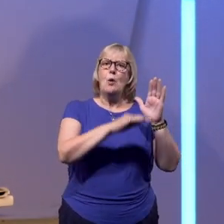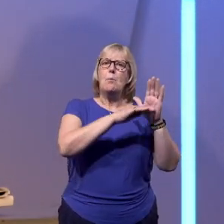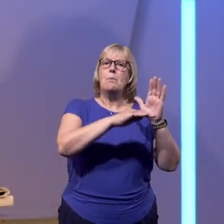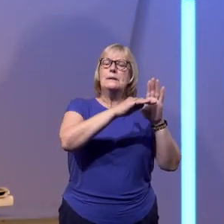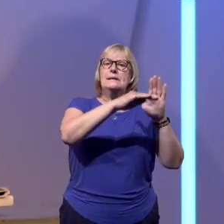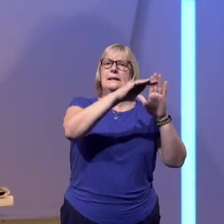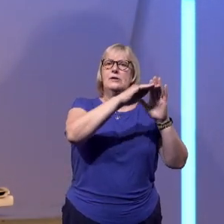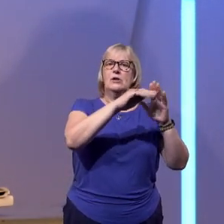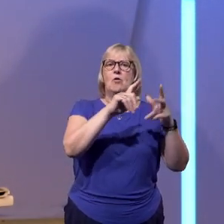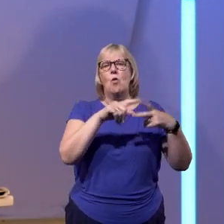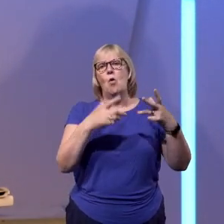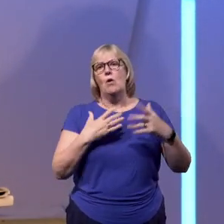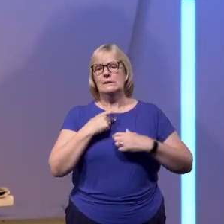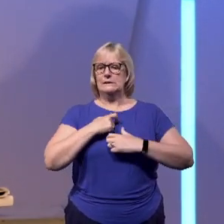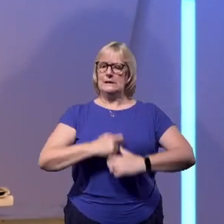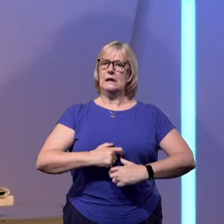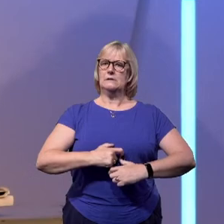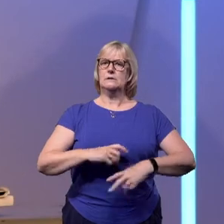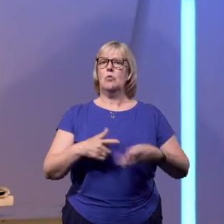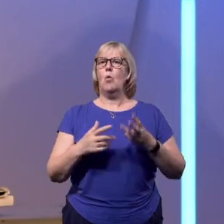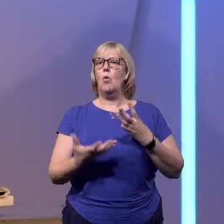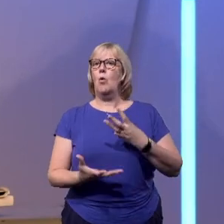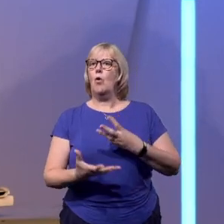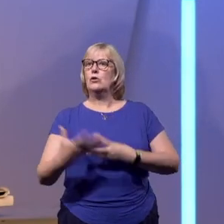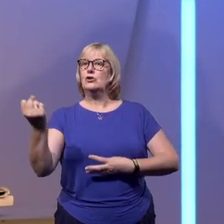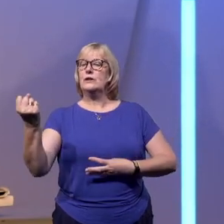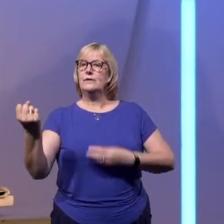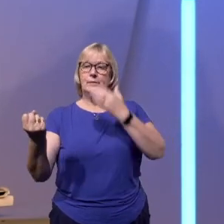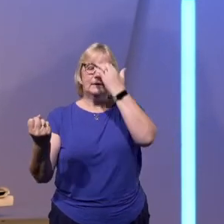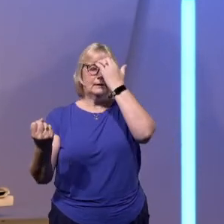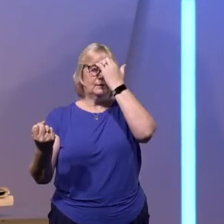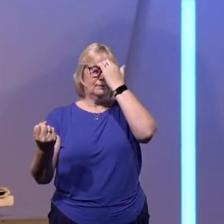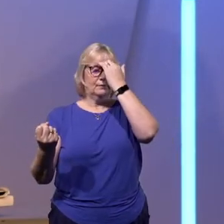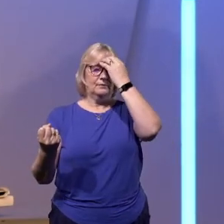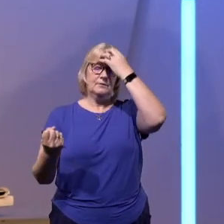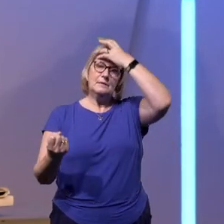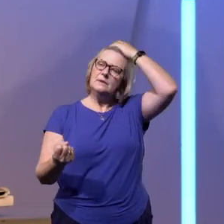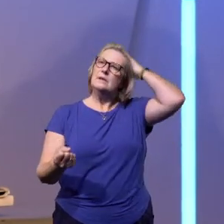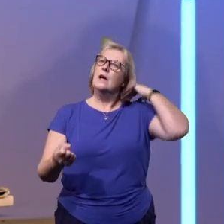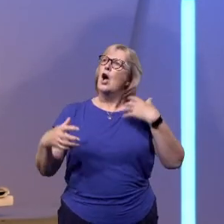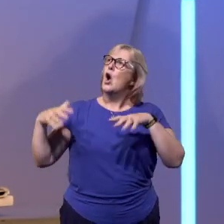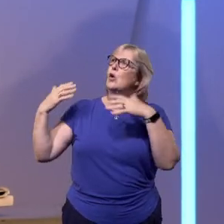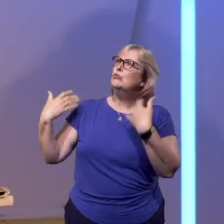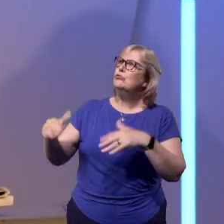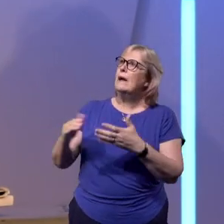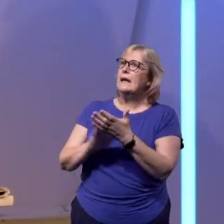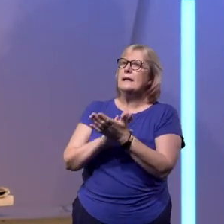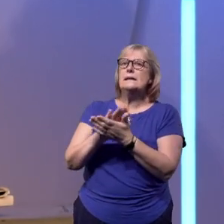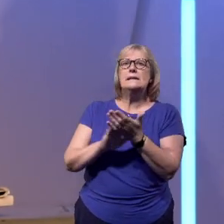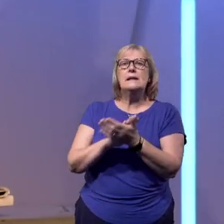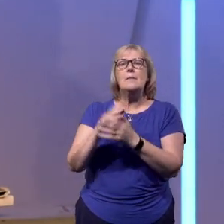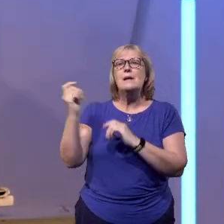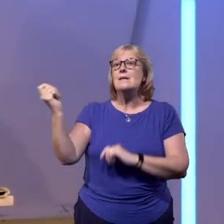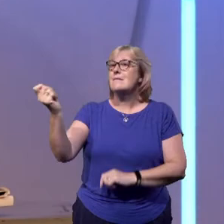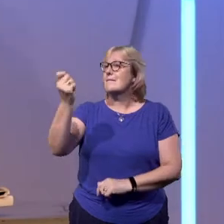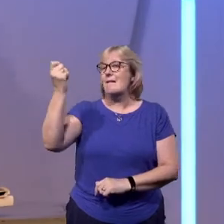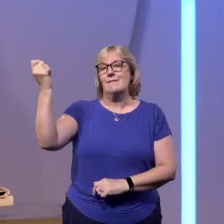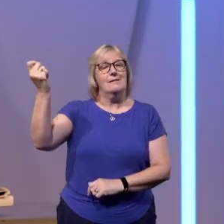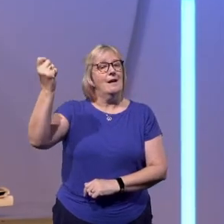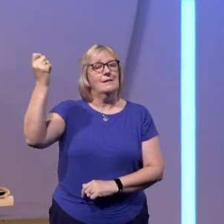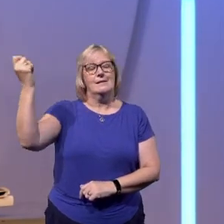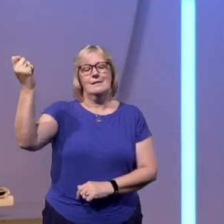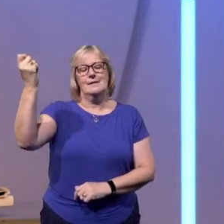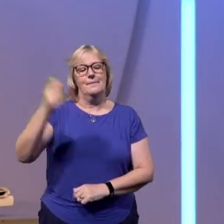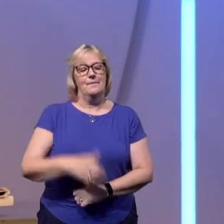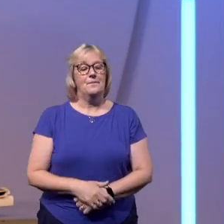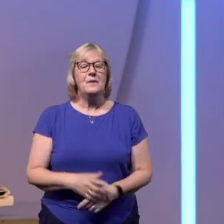status, achievement. And we think greatness equals success. But the epitaph